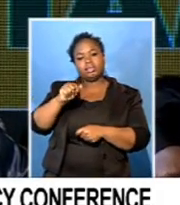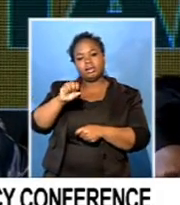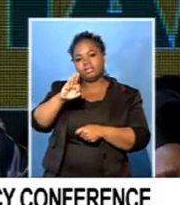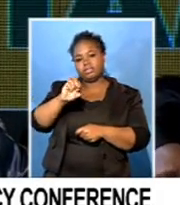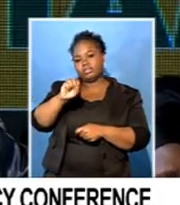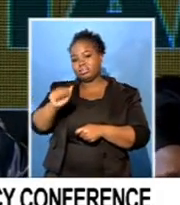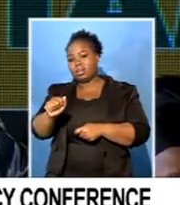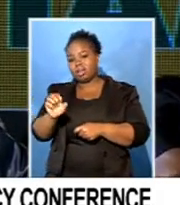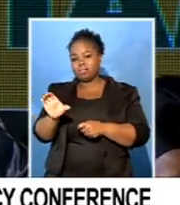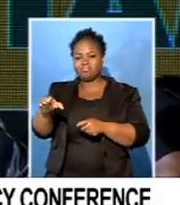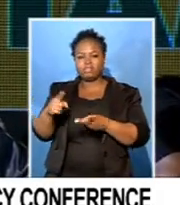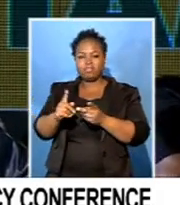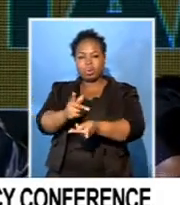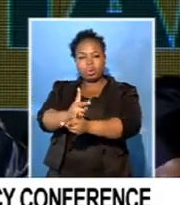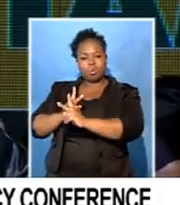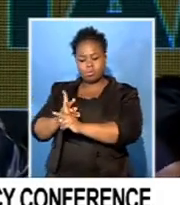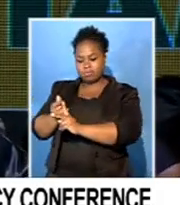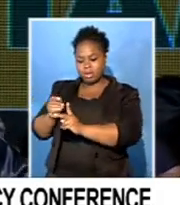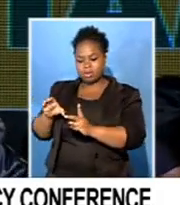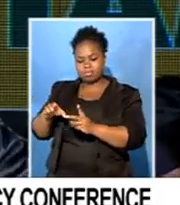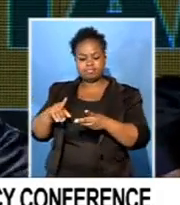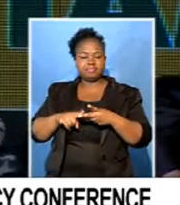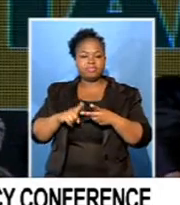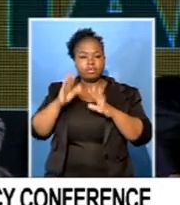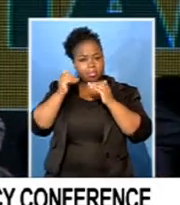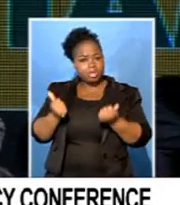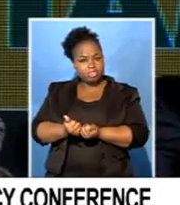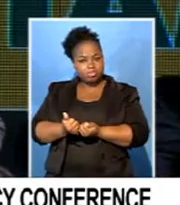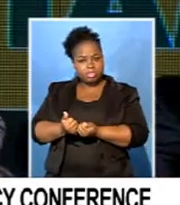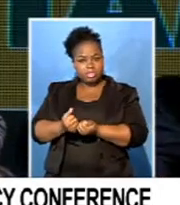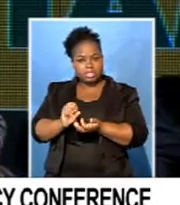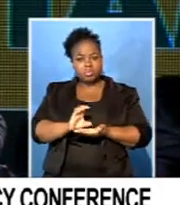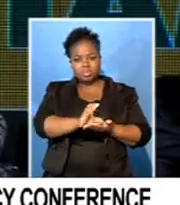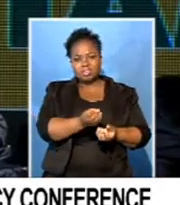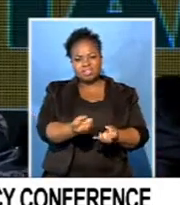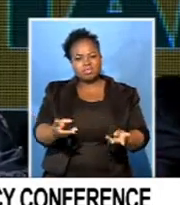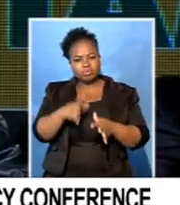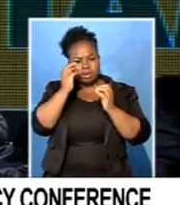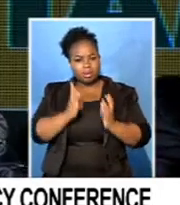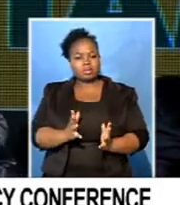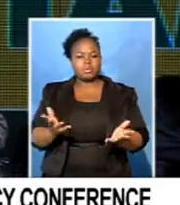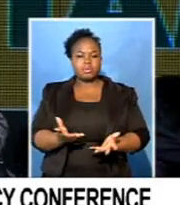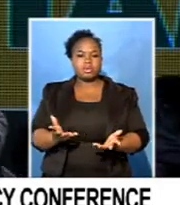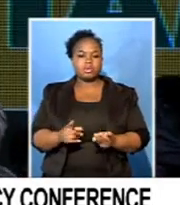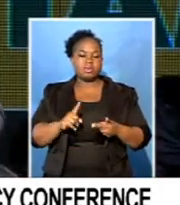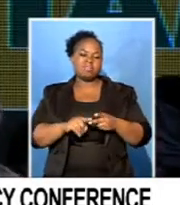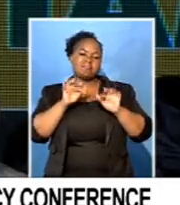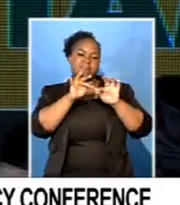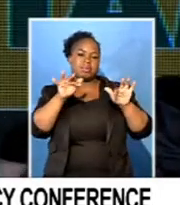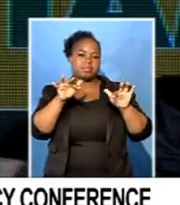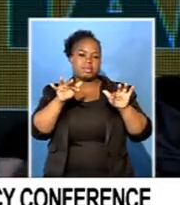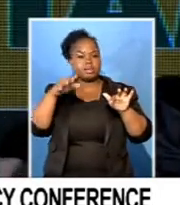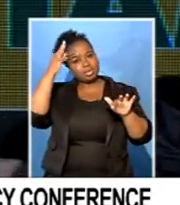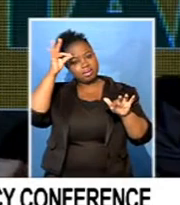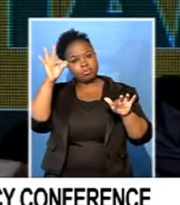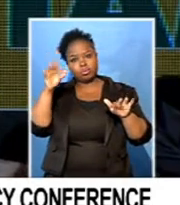Scheme for loans and bursaries to students at public